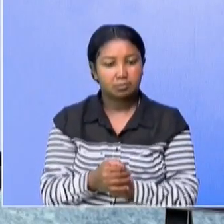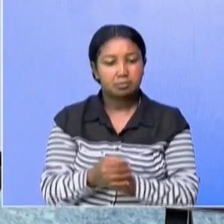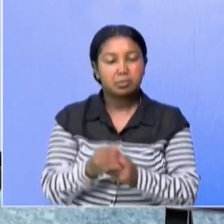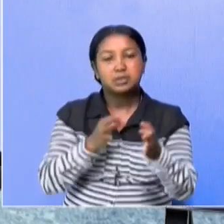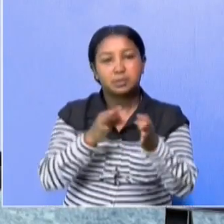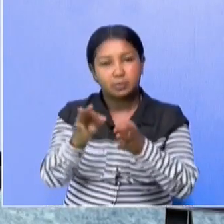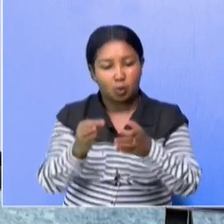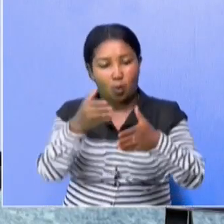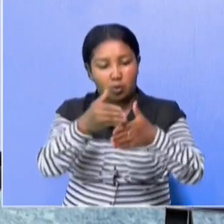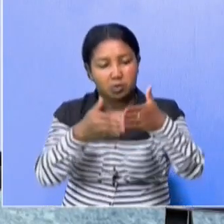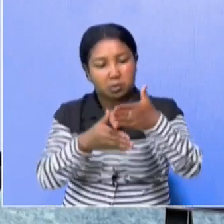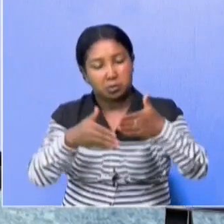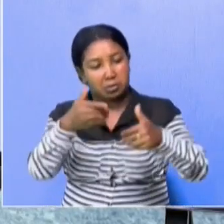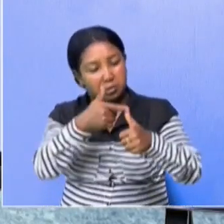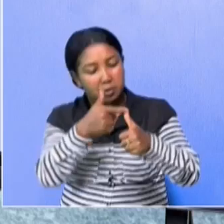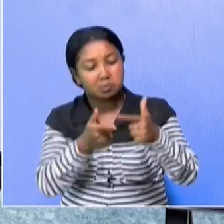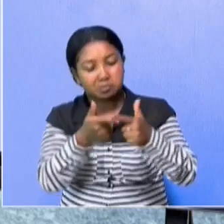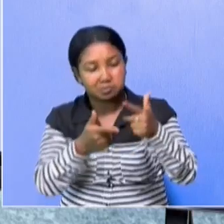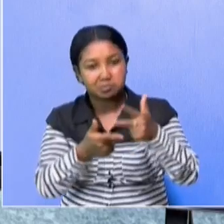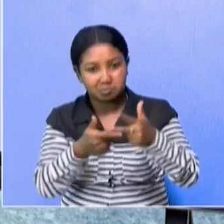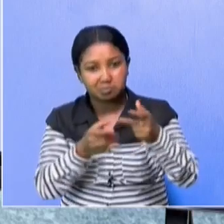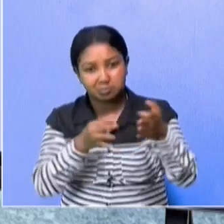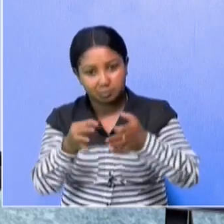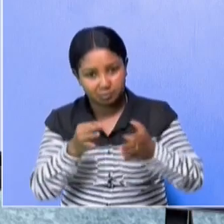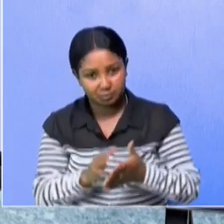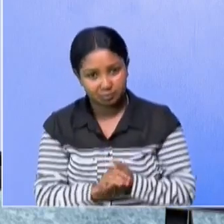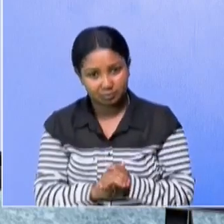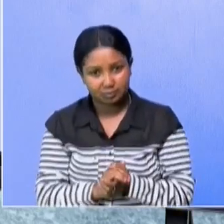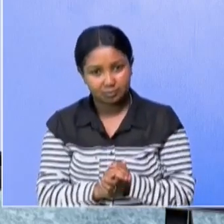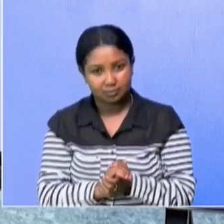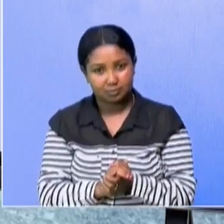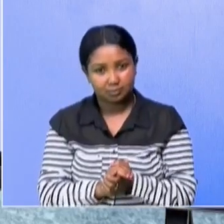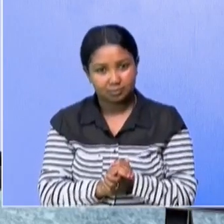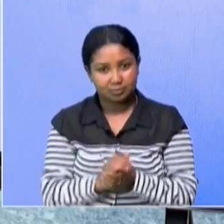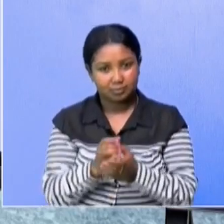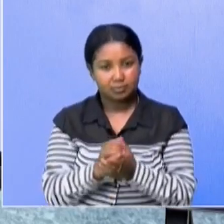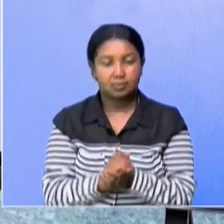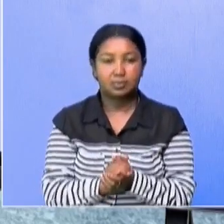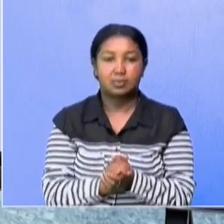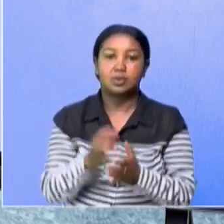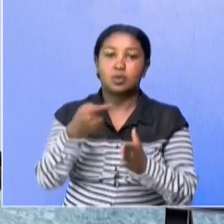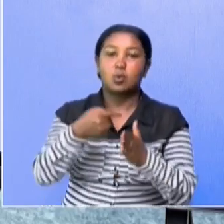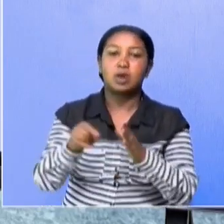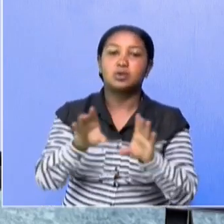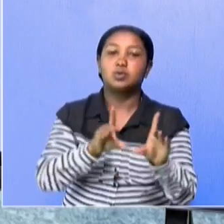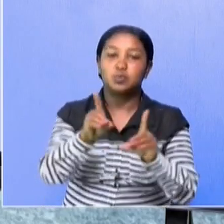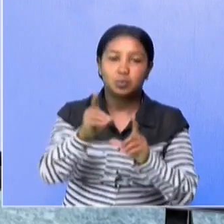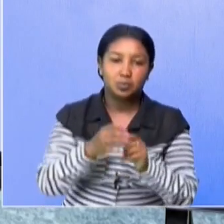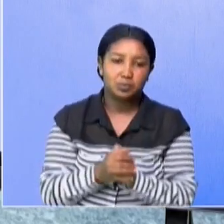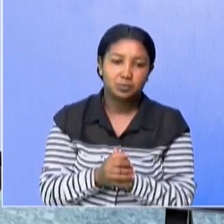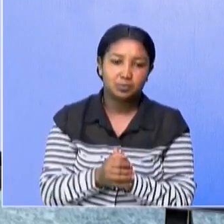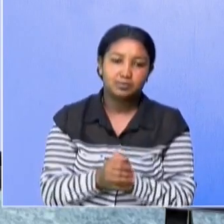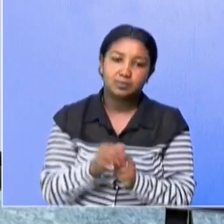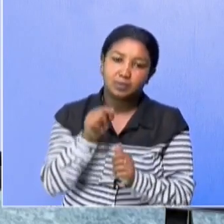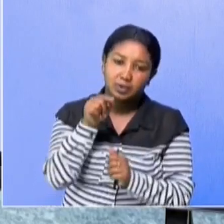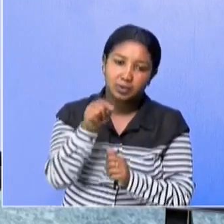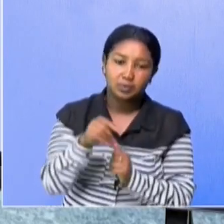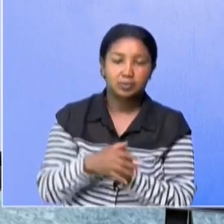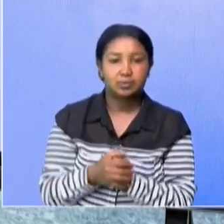of something. Yeah, in order to explain about something, what do you do in